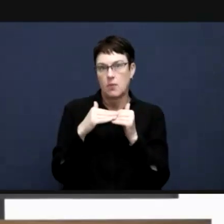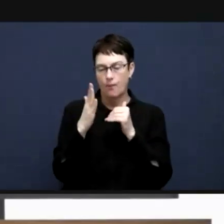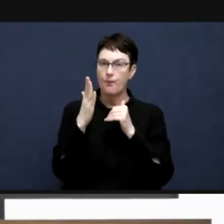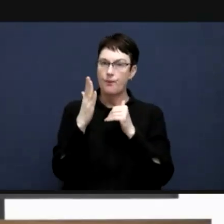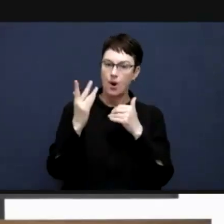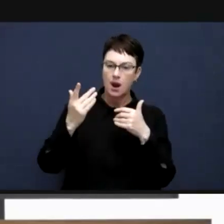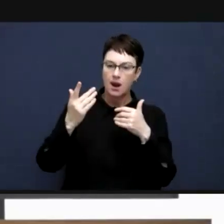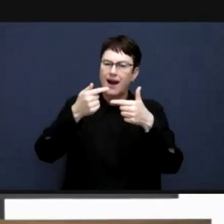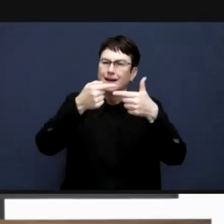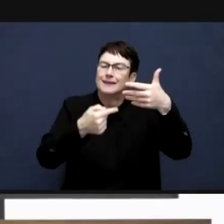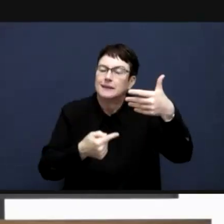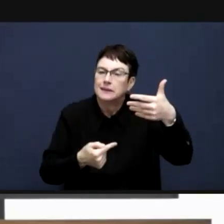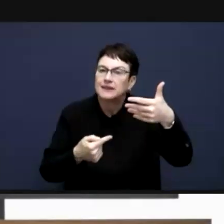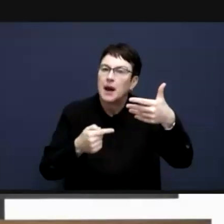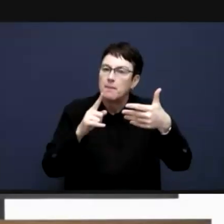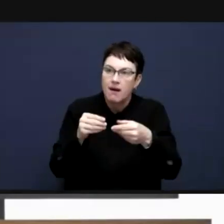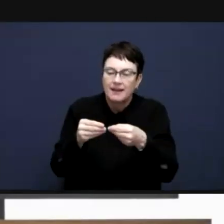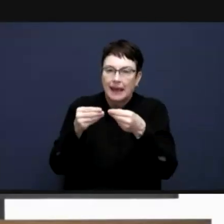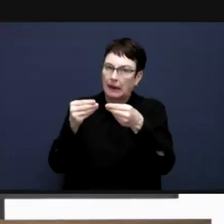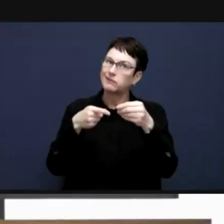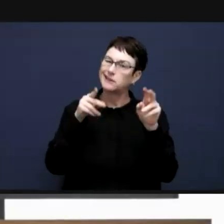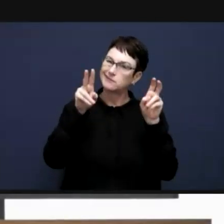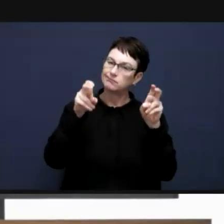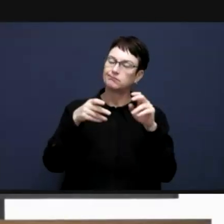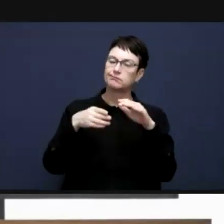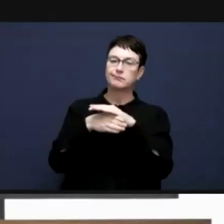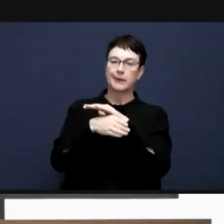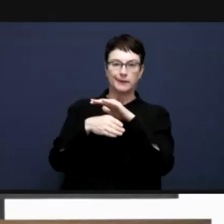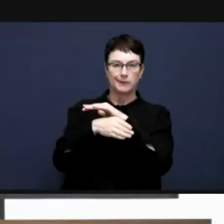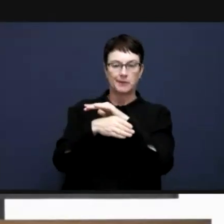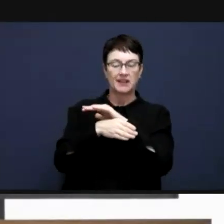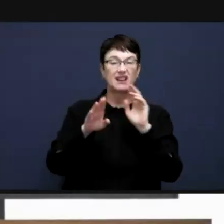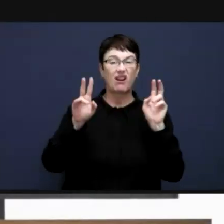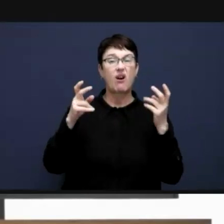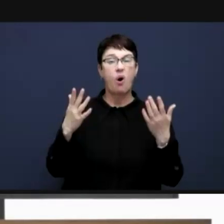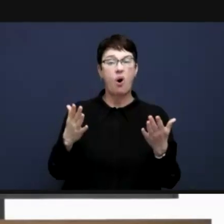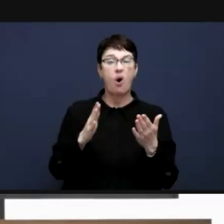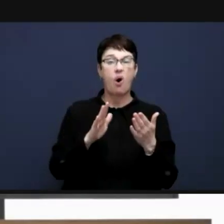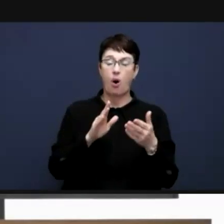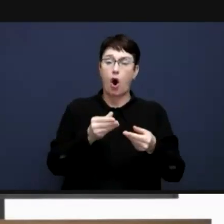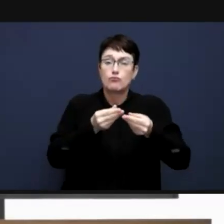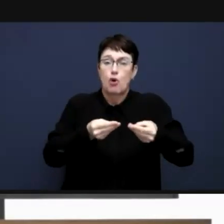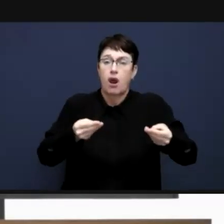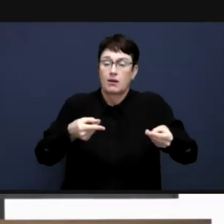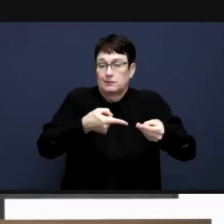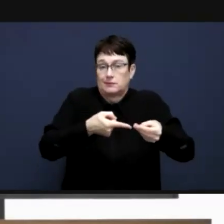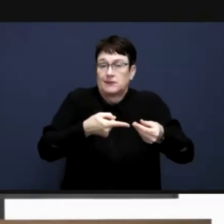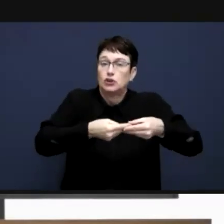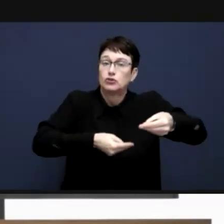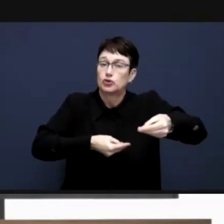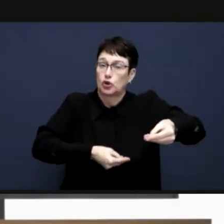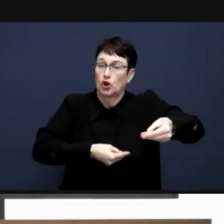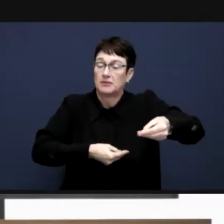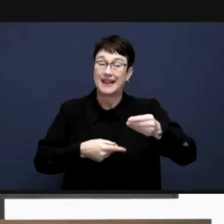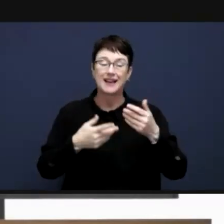an accessibility feature, it would count as product documentation. So one way to draw the line would be, is